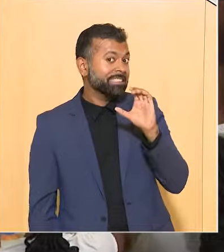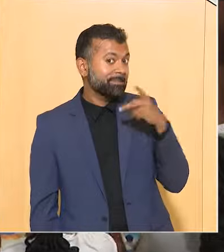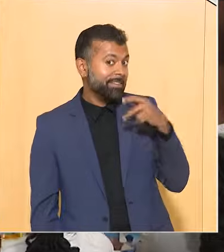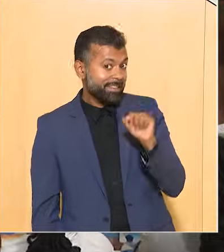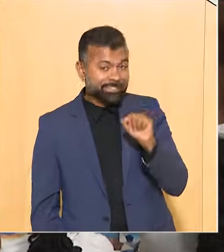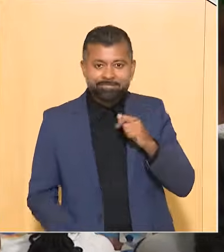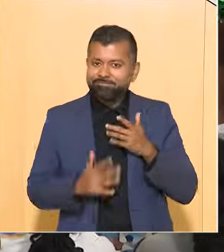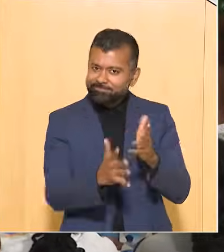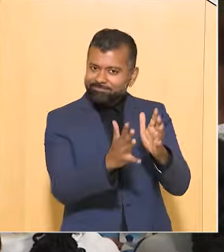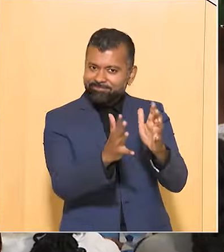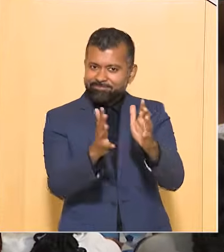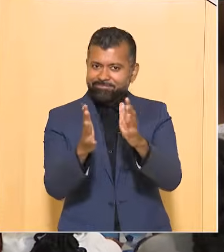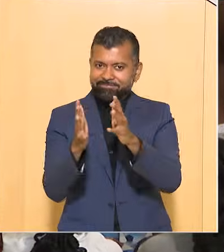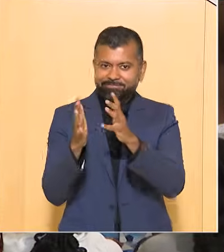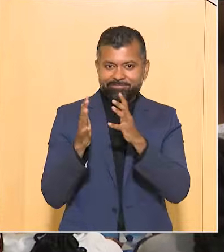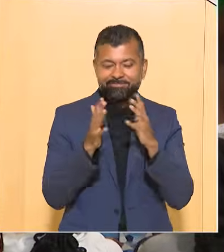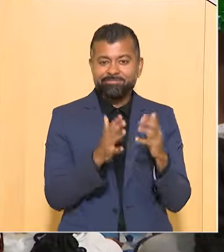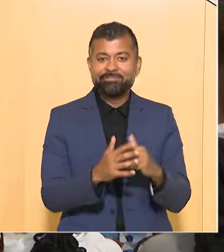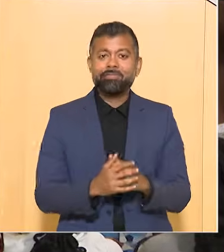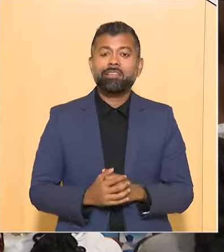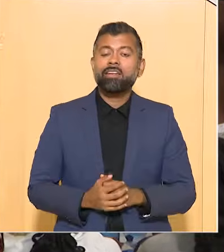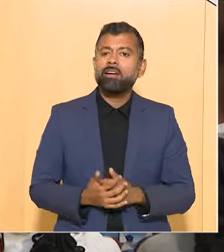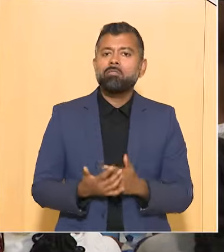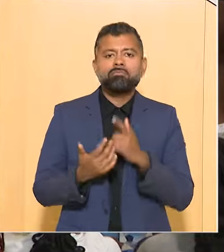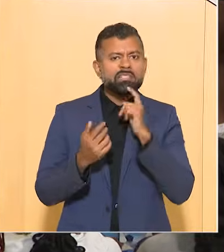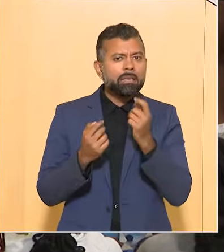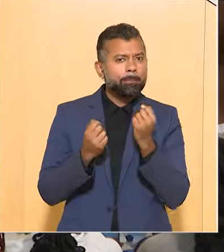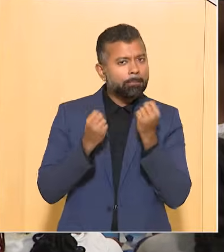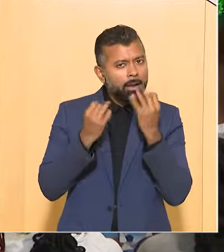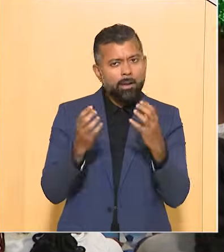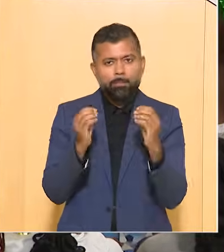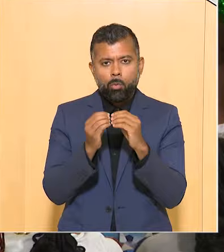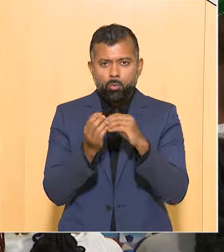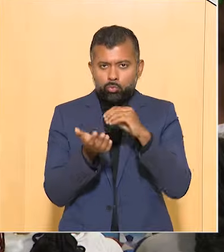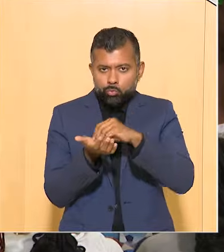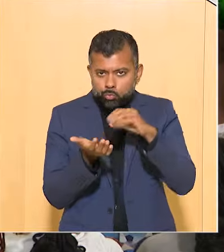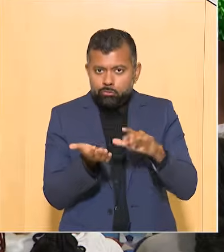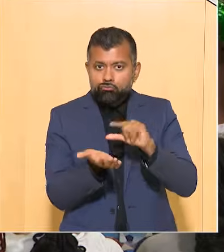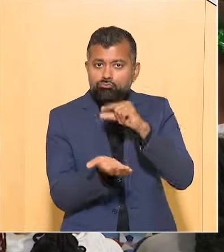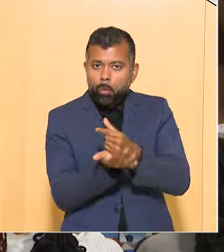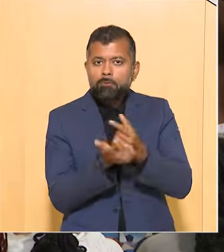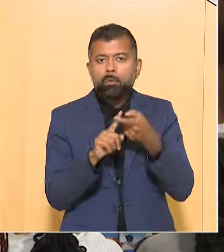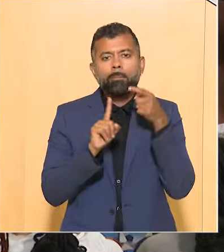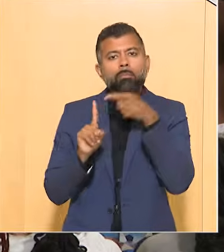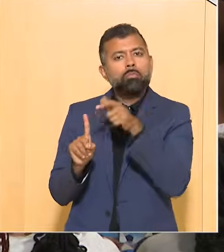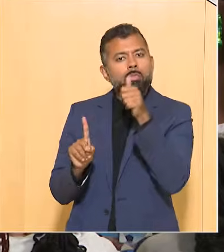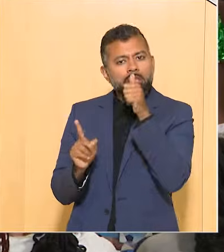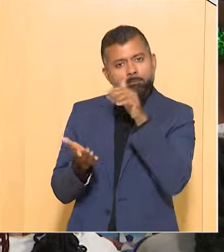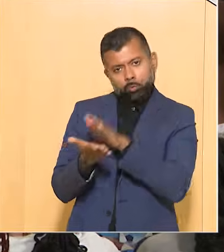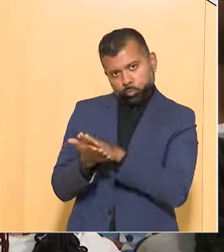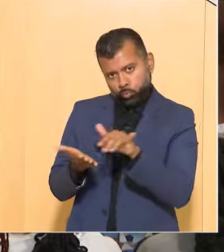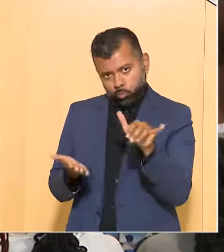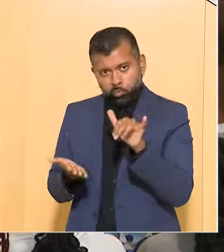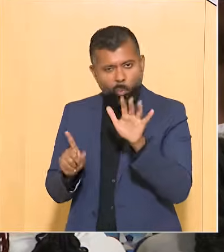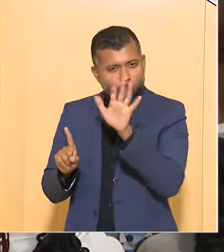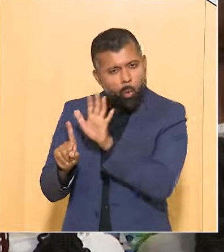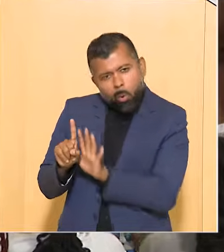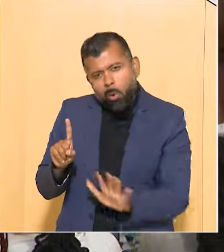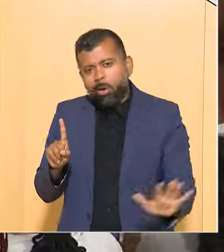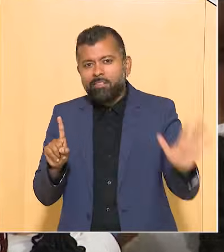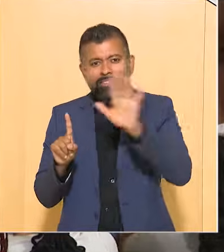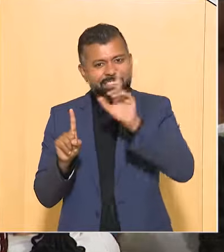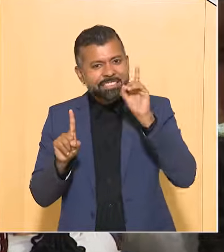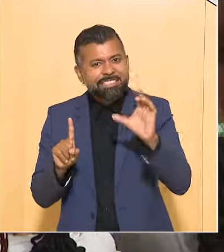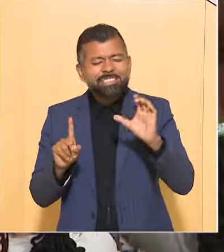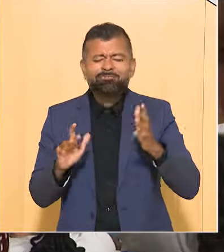and thousands more in our public charter schools and private schools all over Washington, D.C.